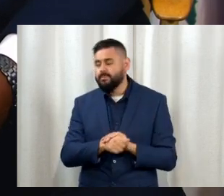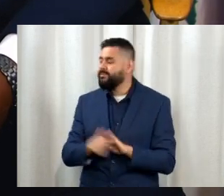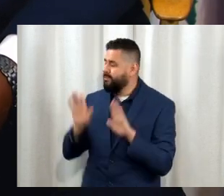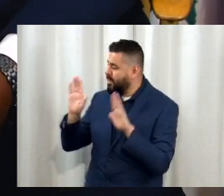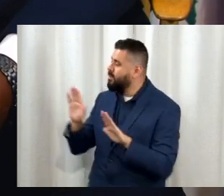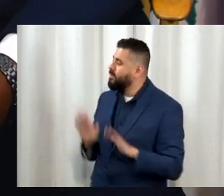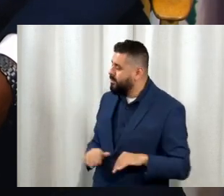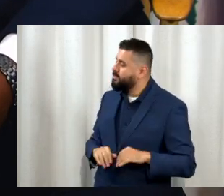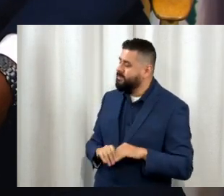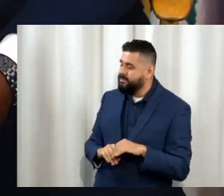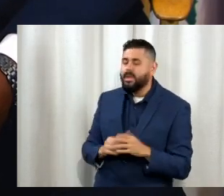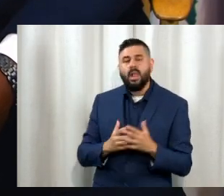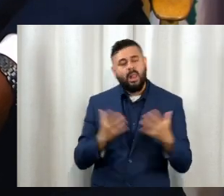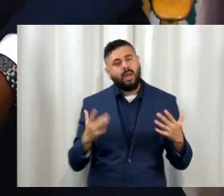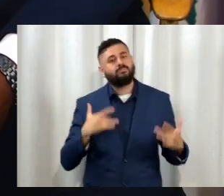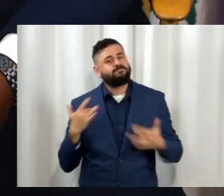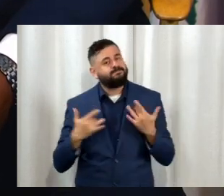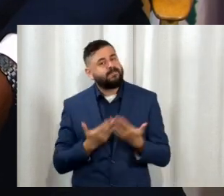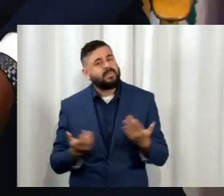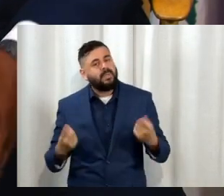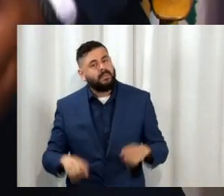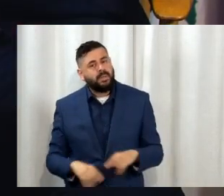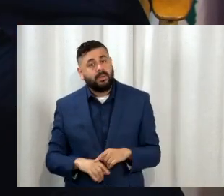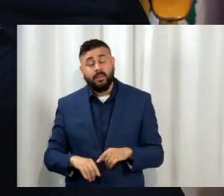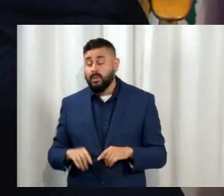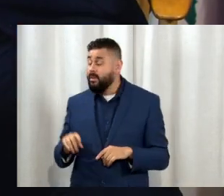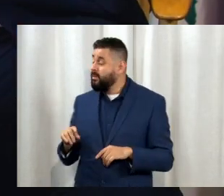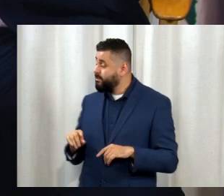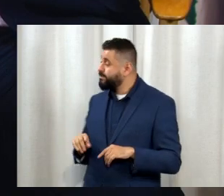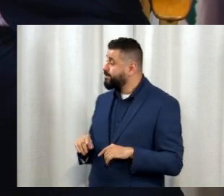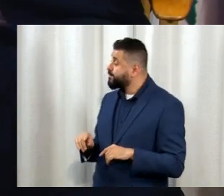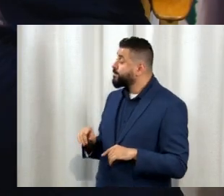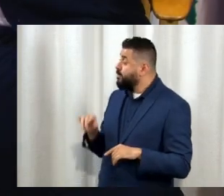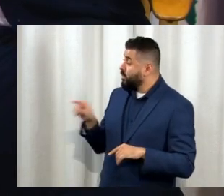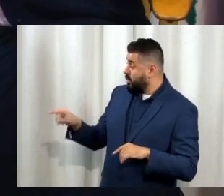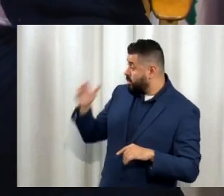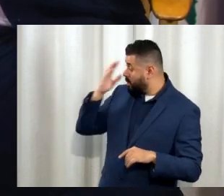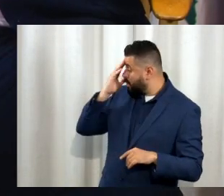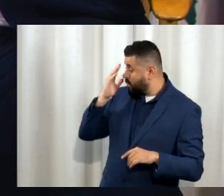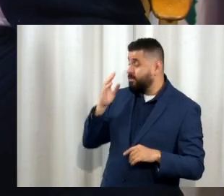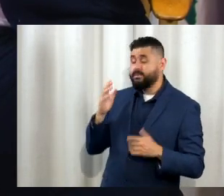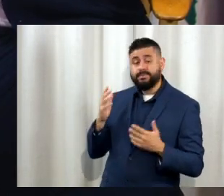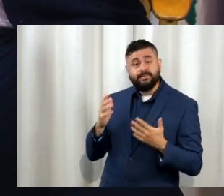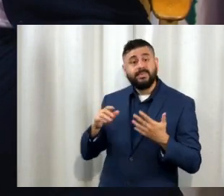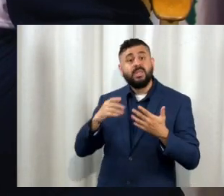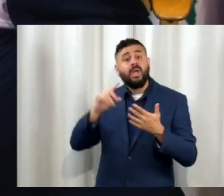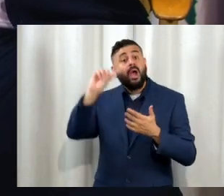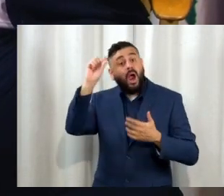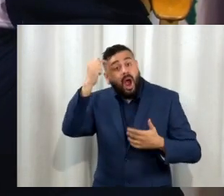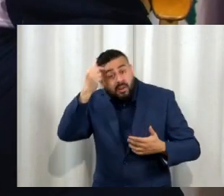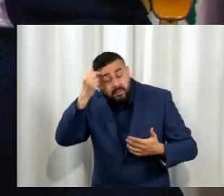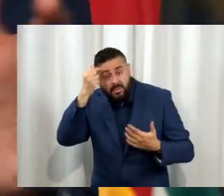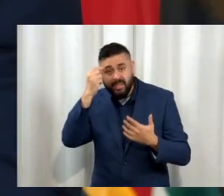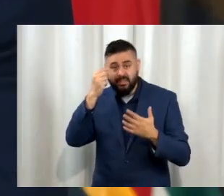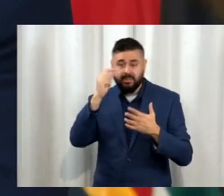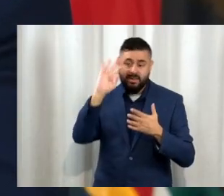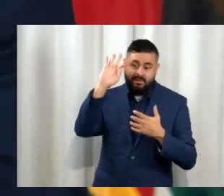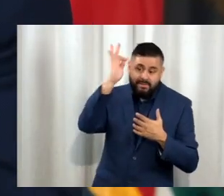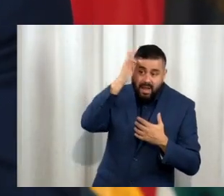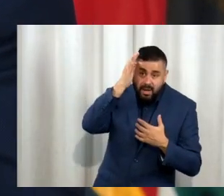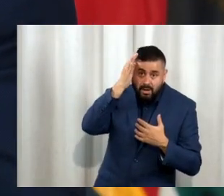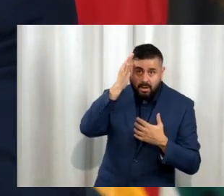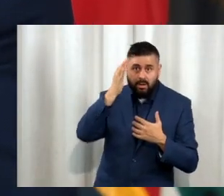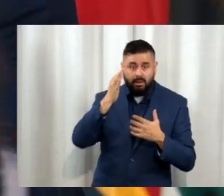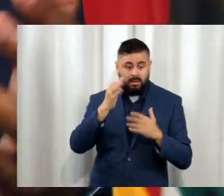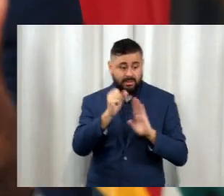things happening. Well, that's what it takes. It's across government, different levels of government,